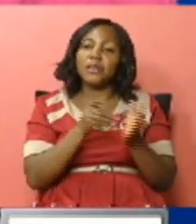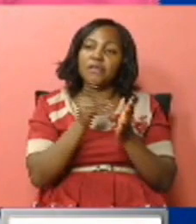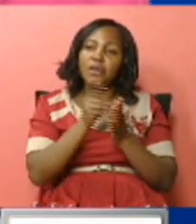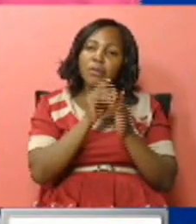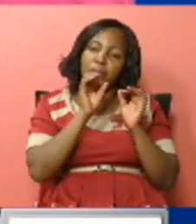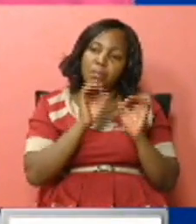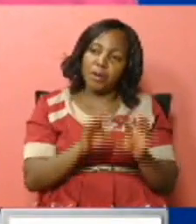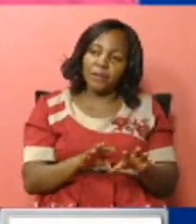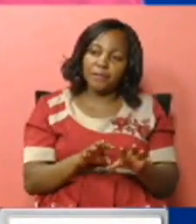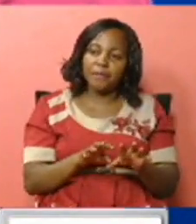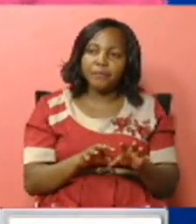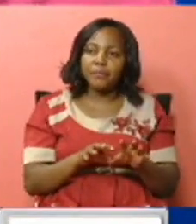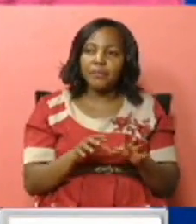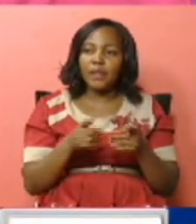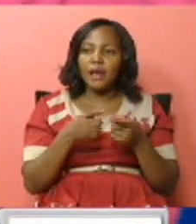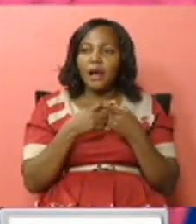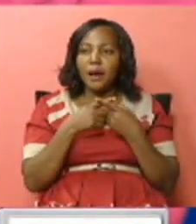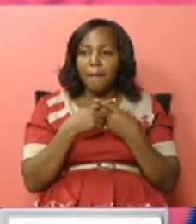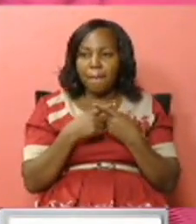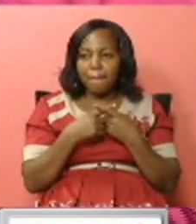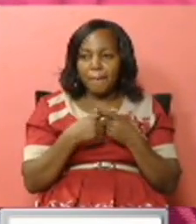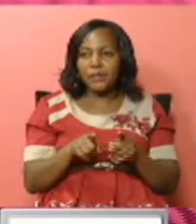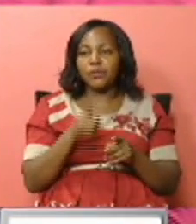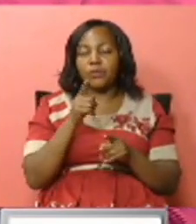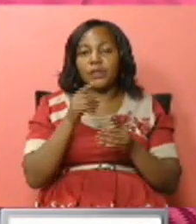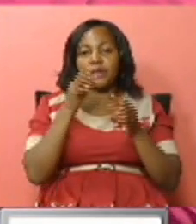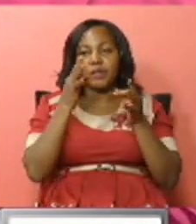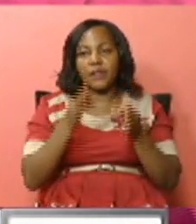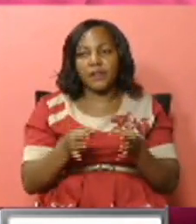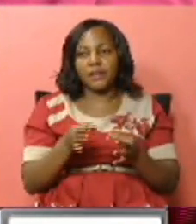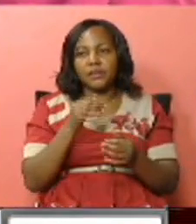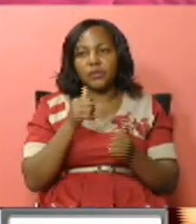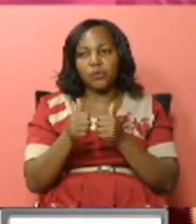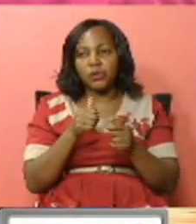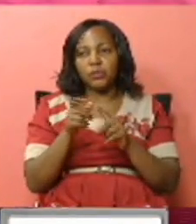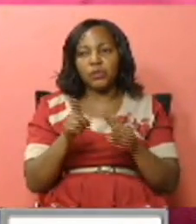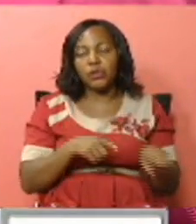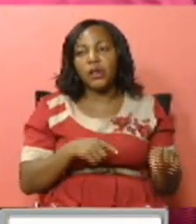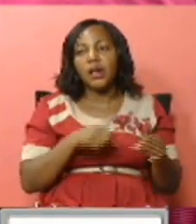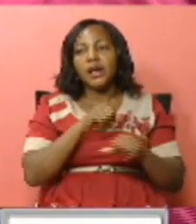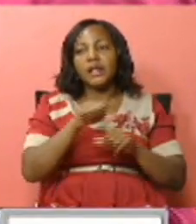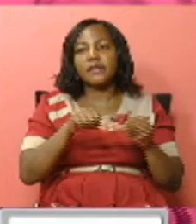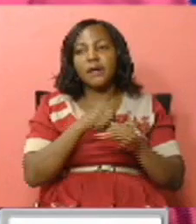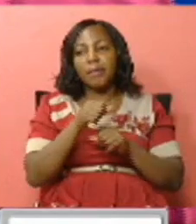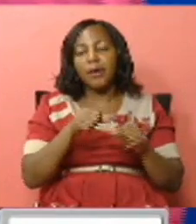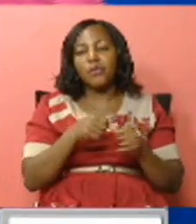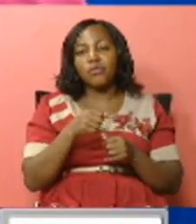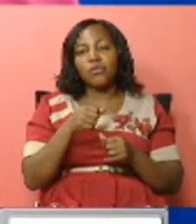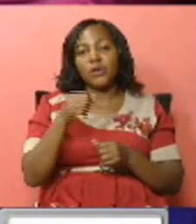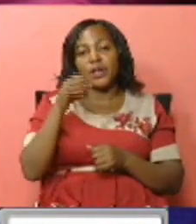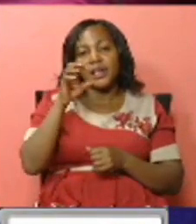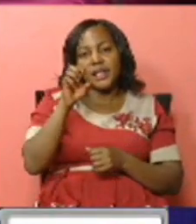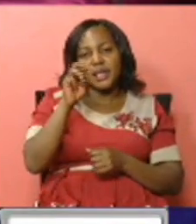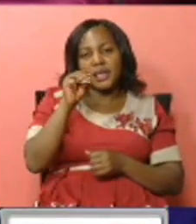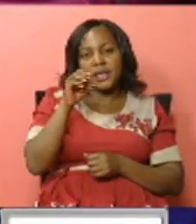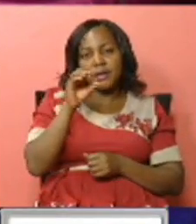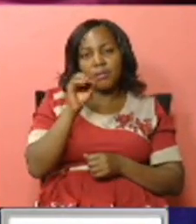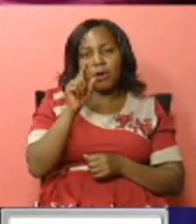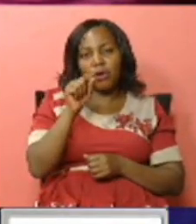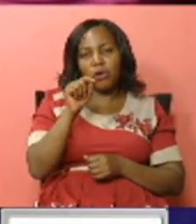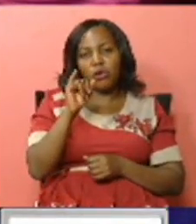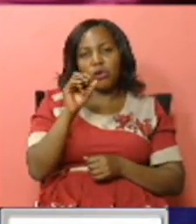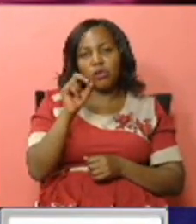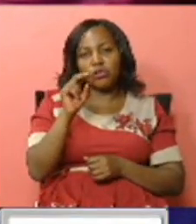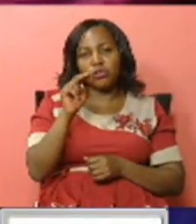has been the order of the day there. But also core, and one of the things that we usually neglect is their emotional health. You see